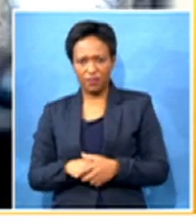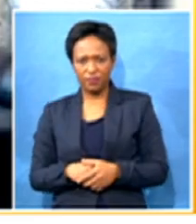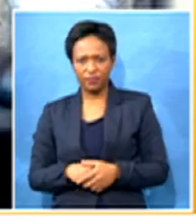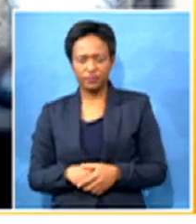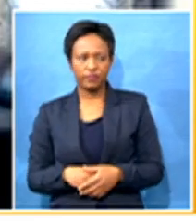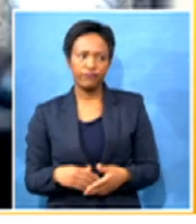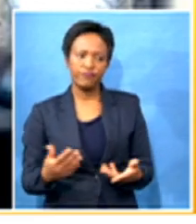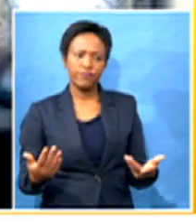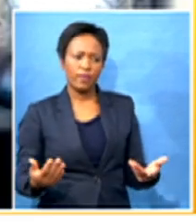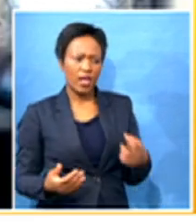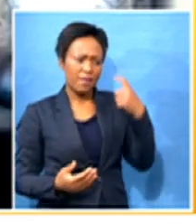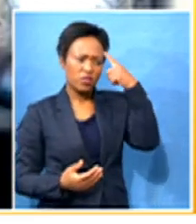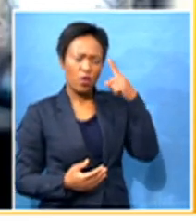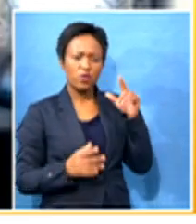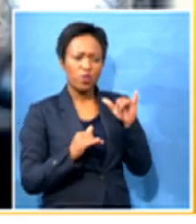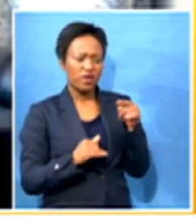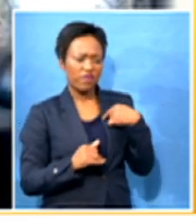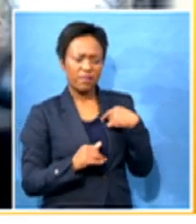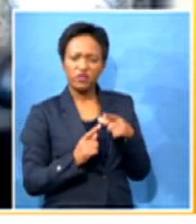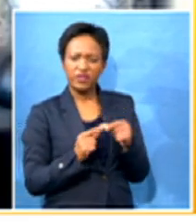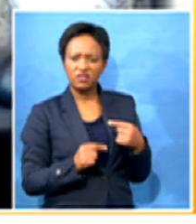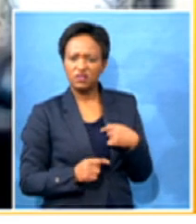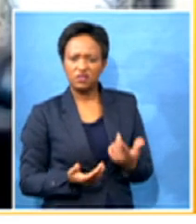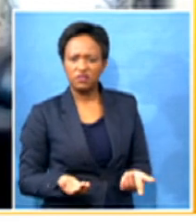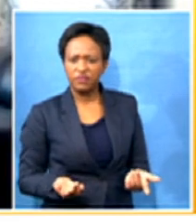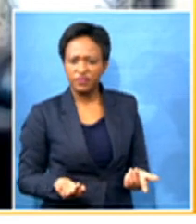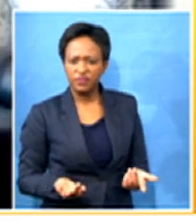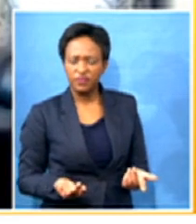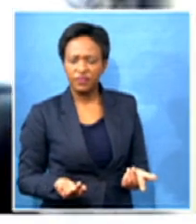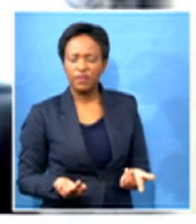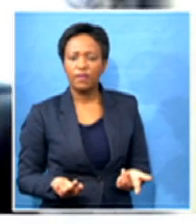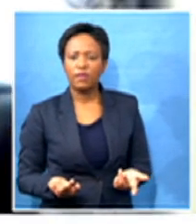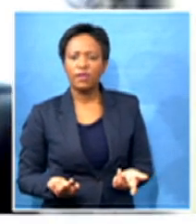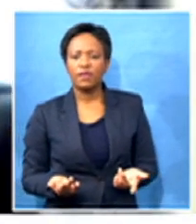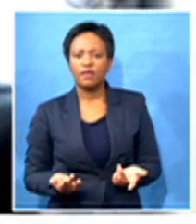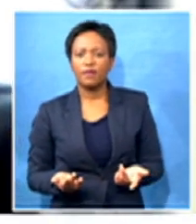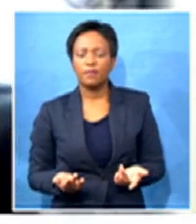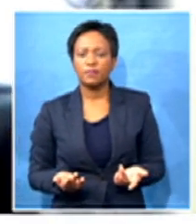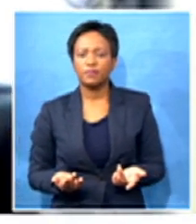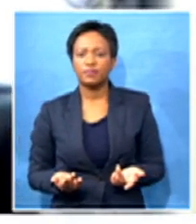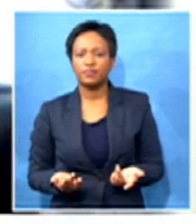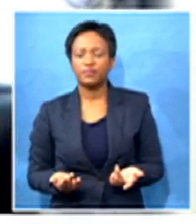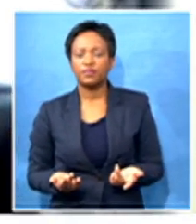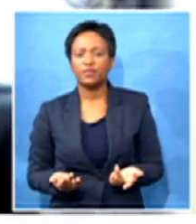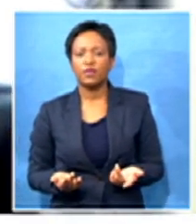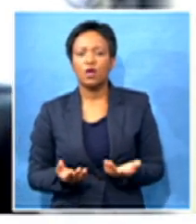you would be waiting for me to finish. We have child care centers.